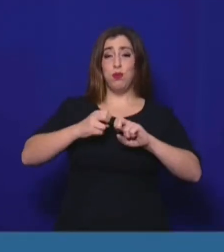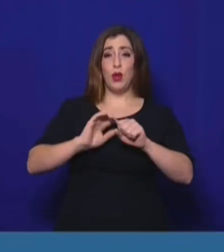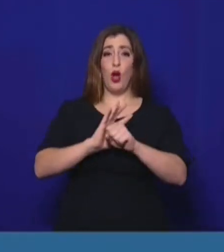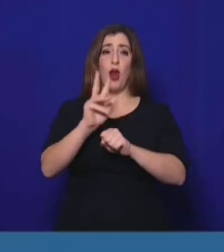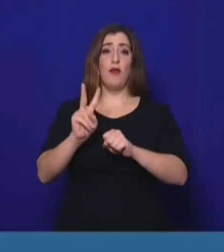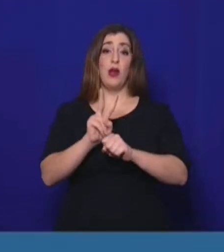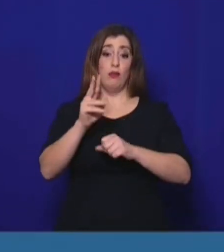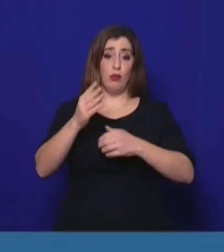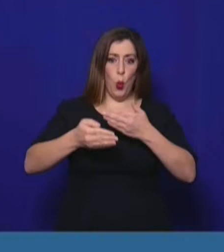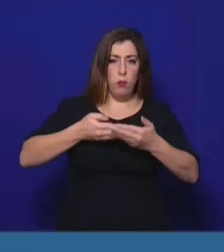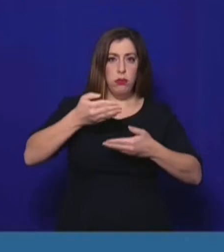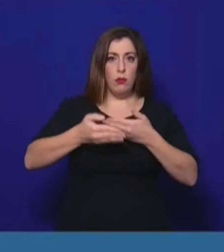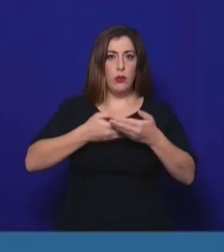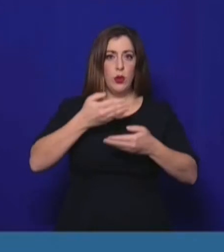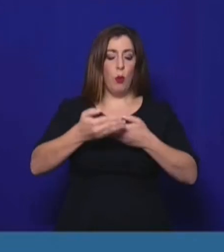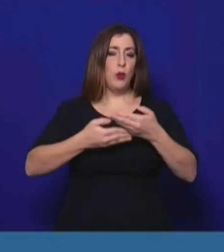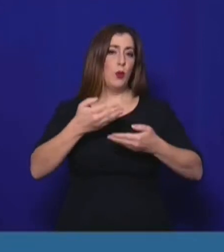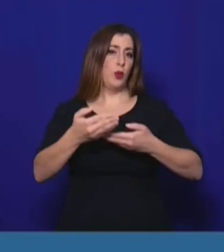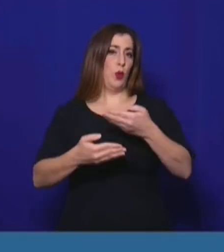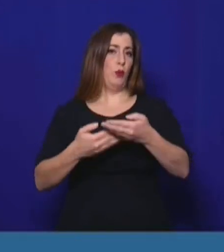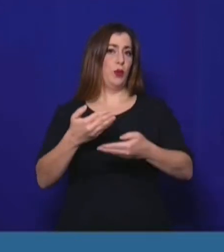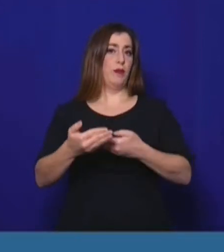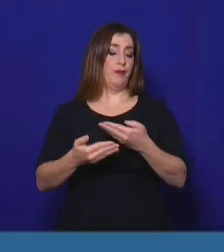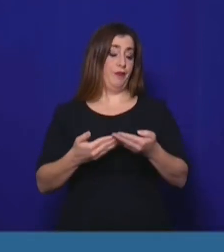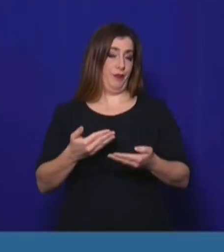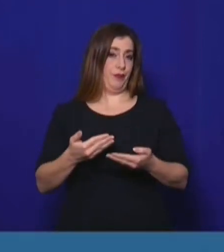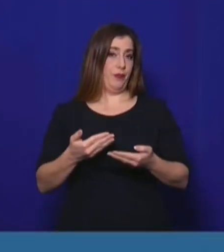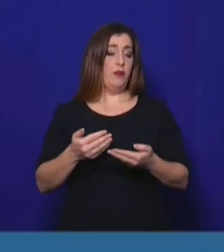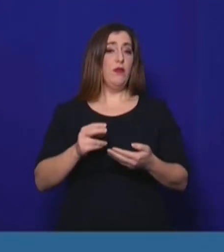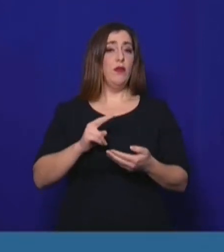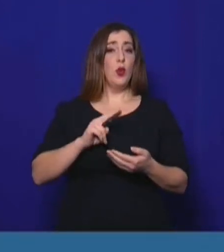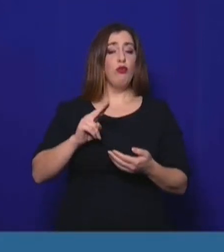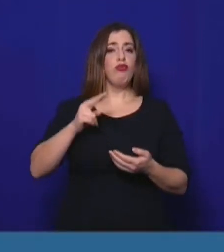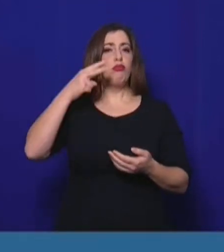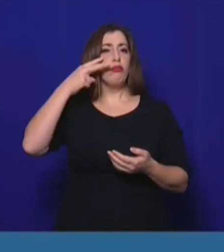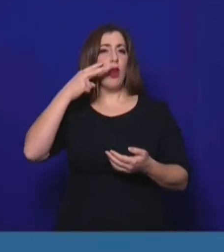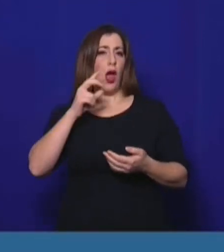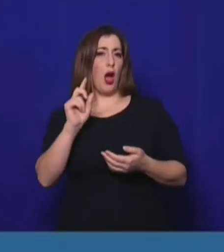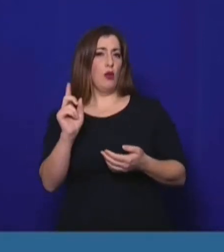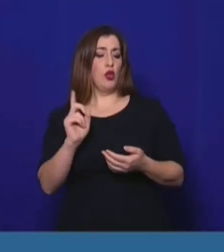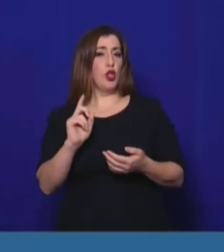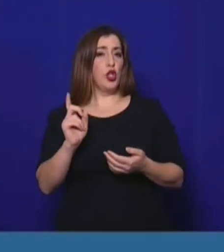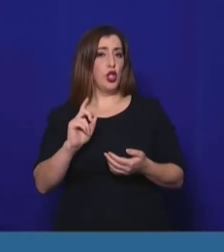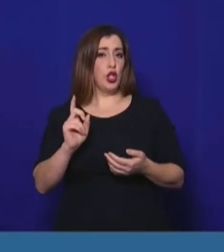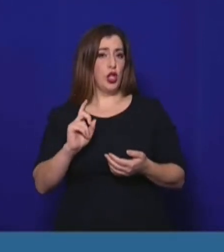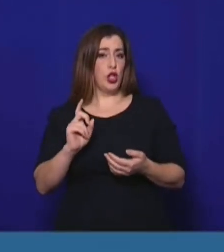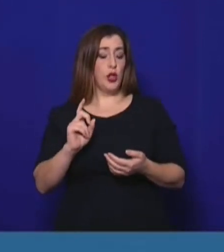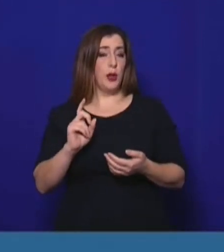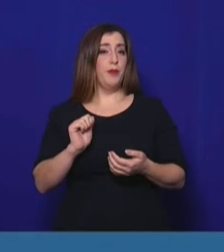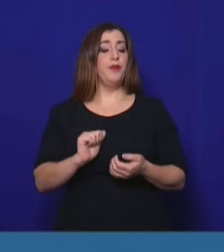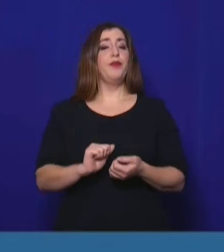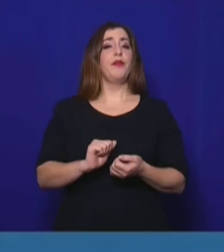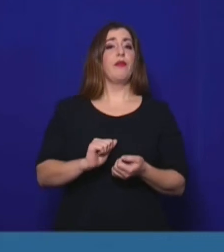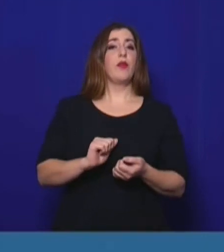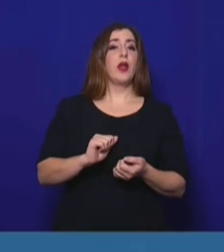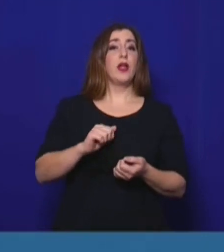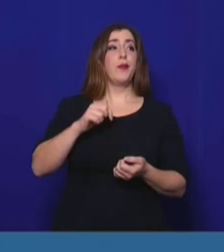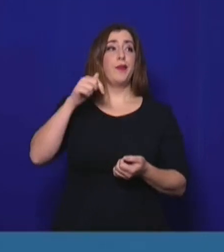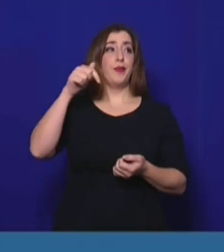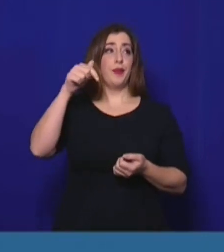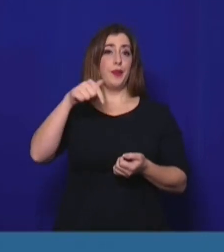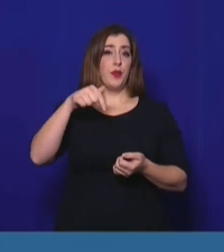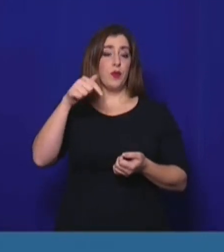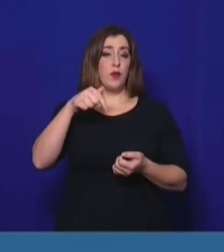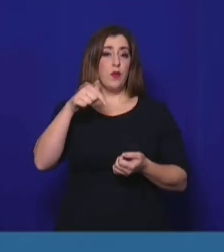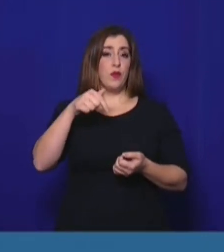għaddejja bin-numru ta' każijiet li qed ikollna, però wkoll bħalma konna qegħdin inħabbru dal-aħħar ġranet ukoll issa li